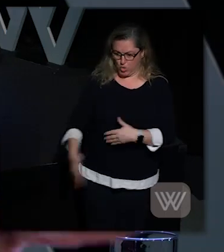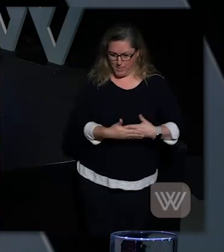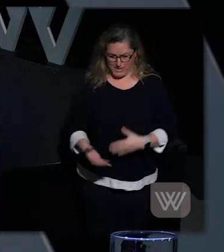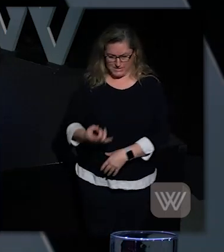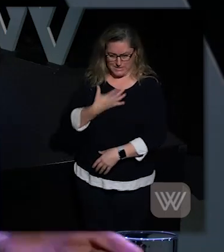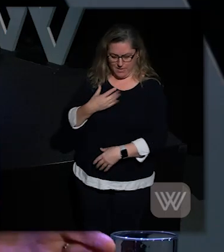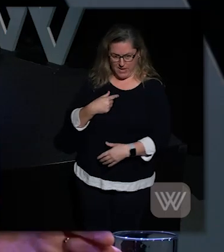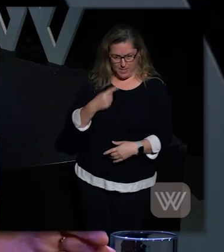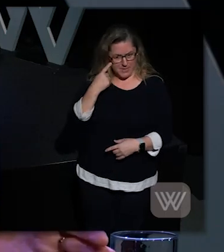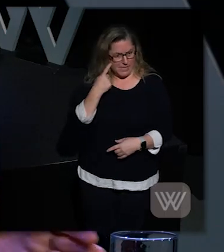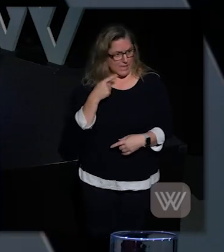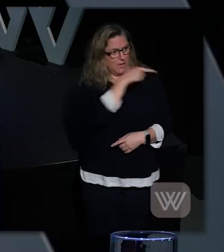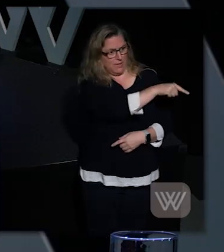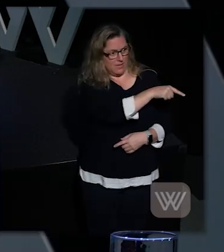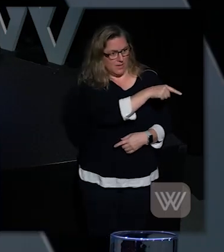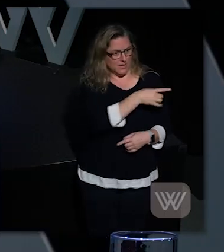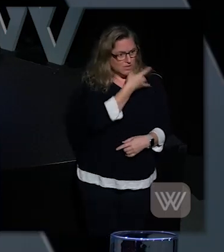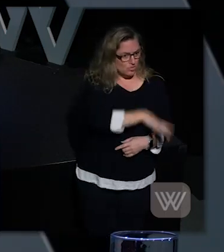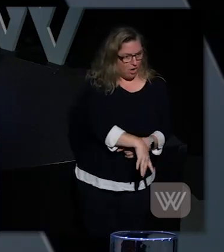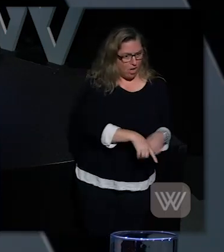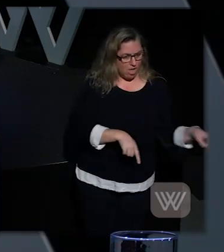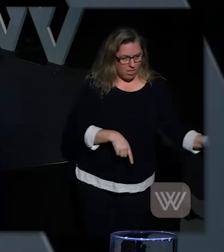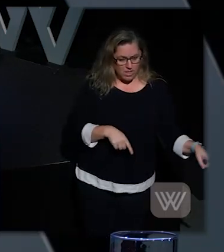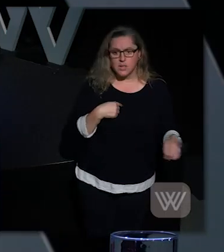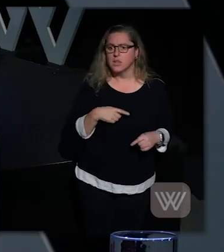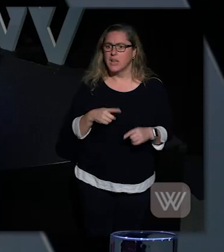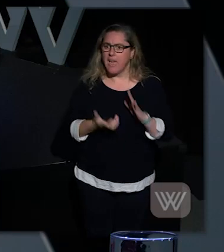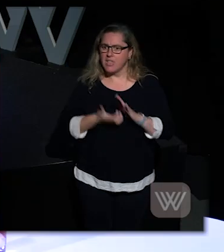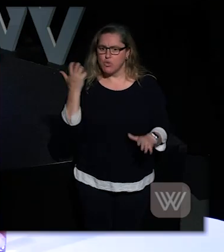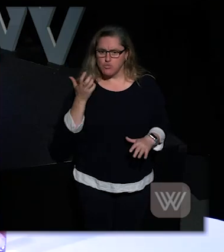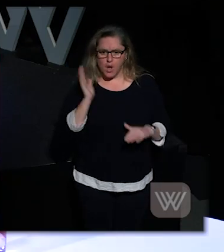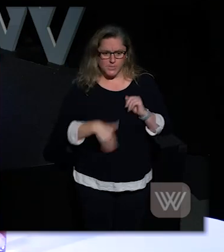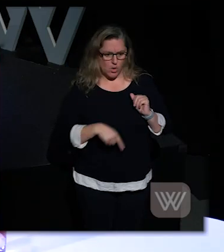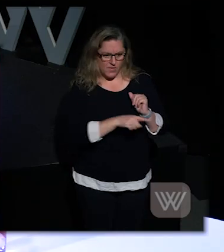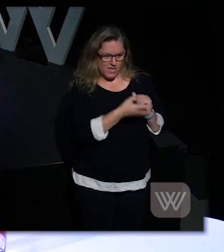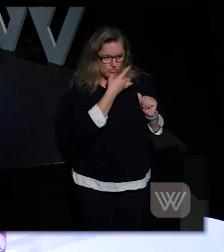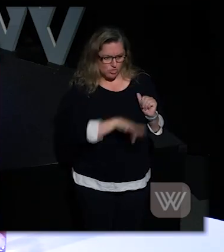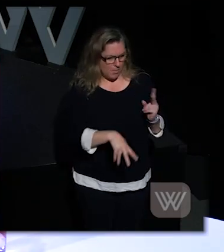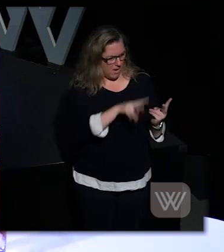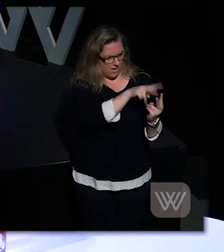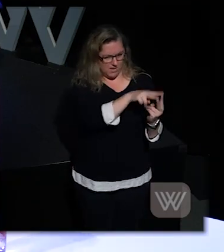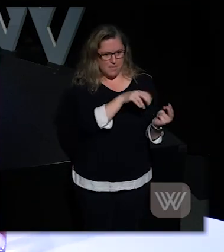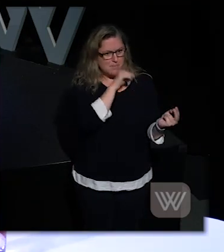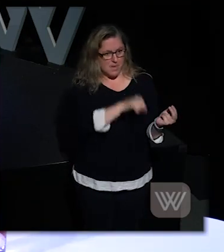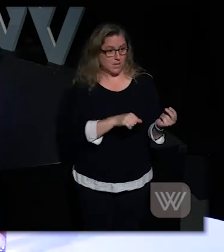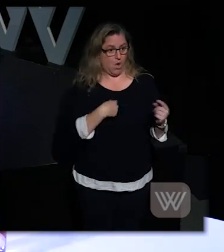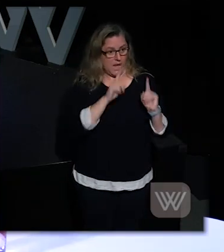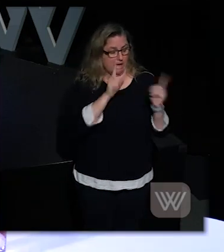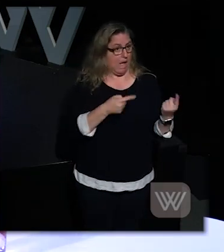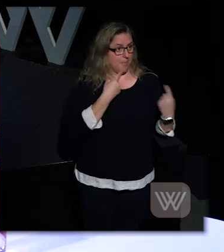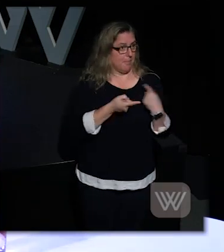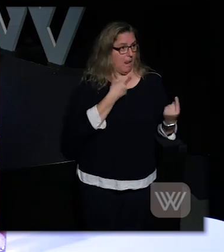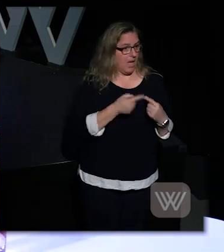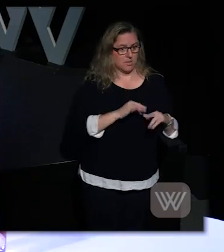and I was thinking about the time I'd spent with this little kid. And I mean, the crimes perpetrated against that child by those two men are unspeakable. Like,